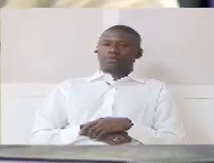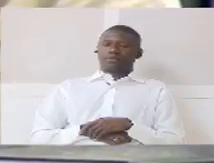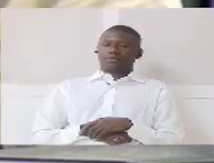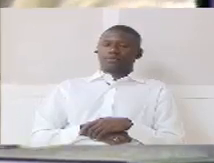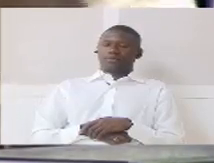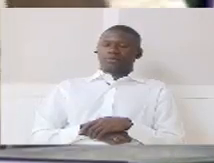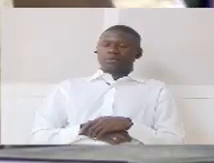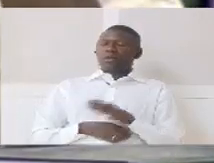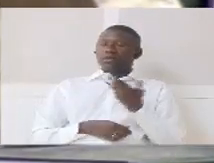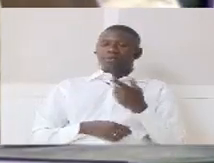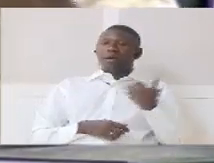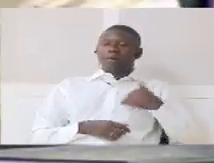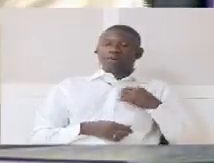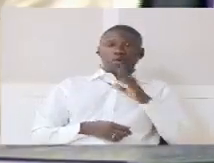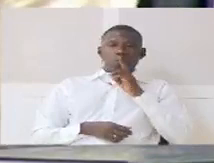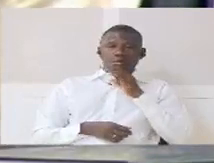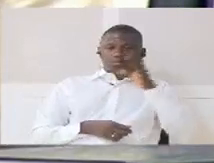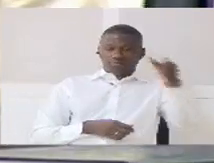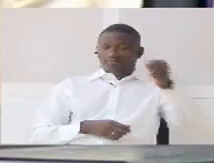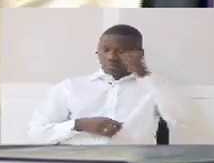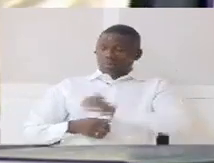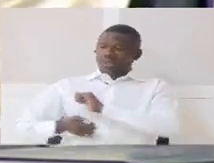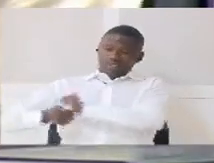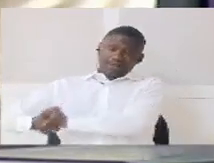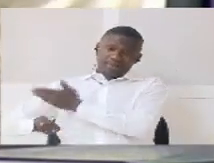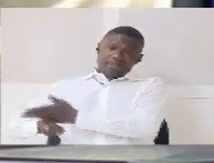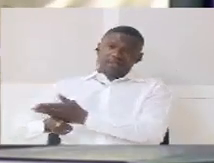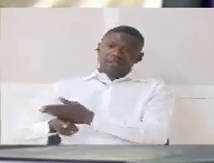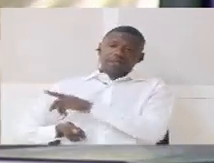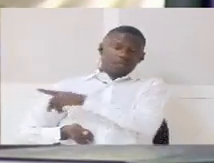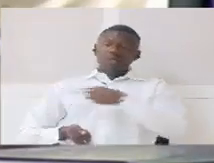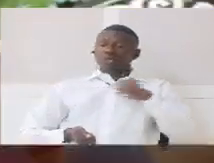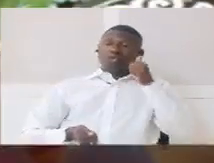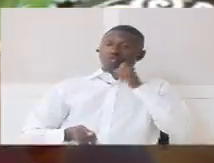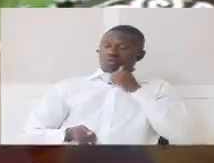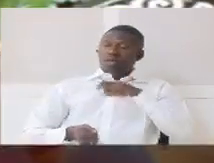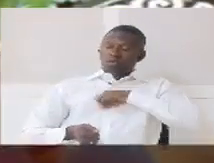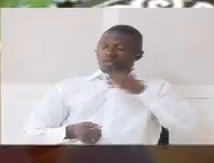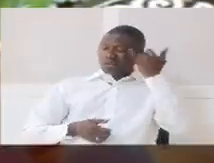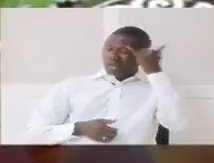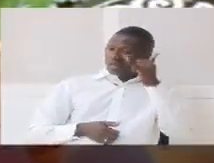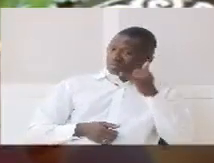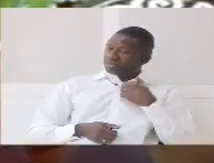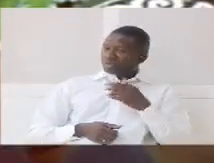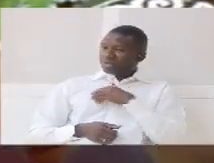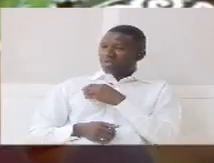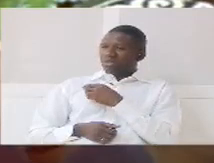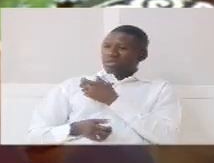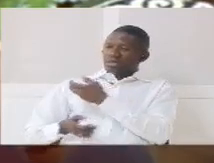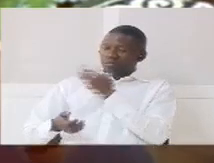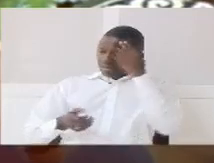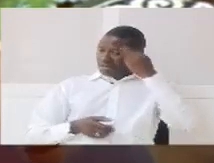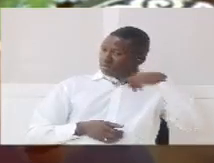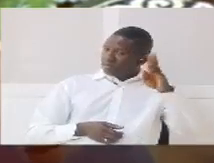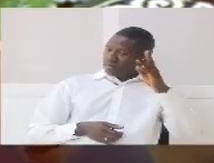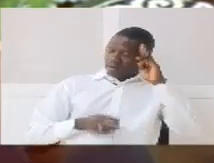ya. As for the detainees, they use their discretion whether to release the person or to collect the person from mile 2 and